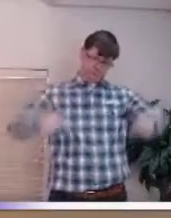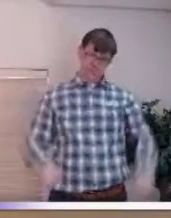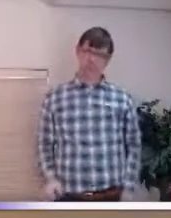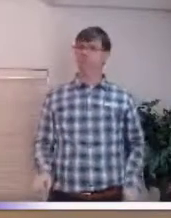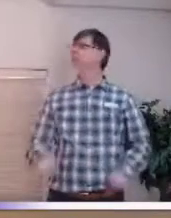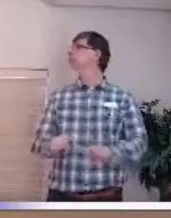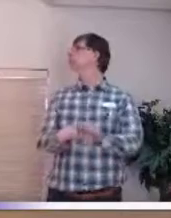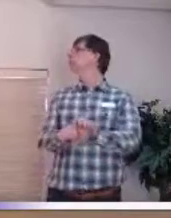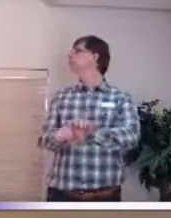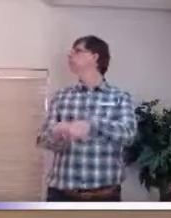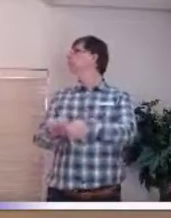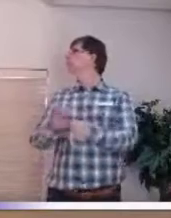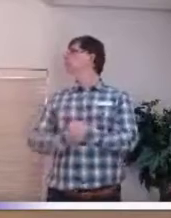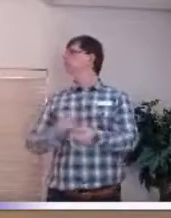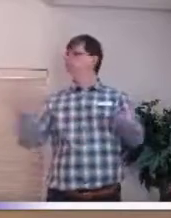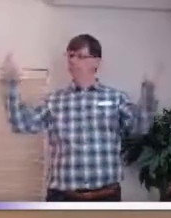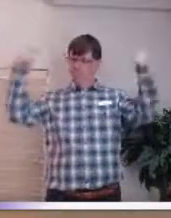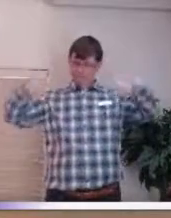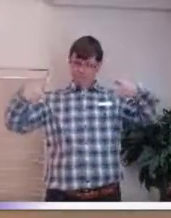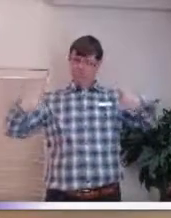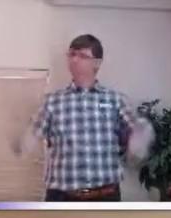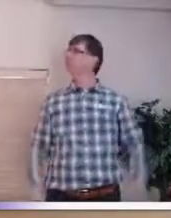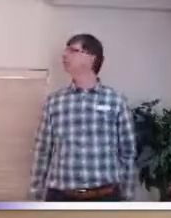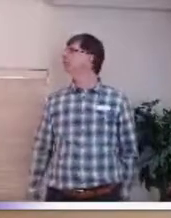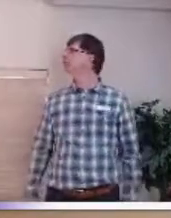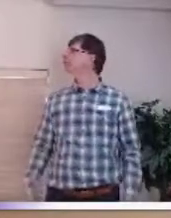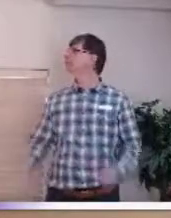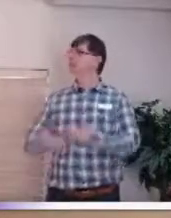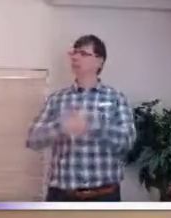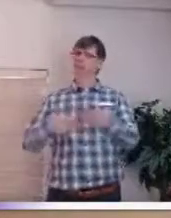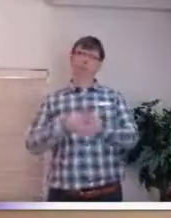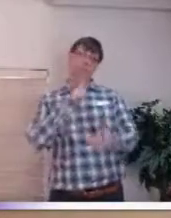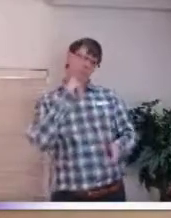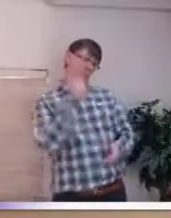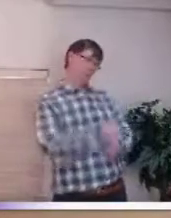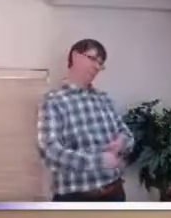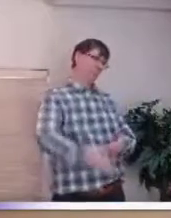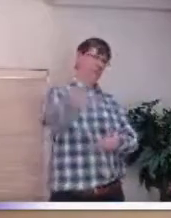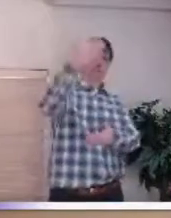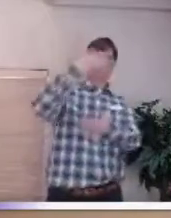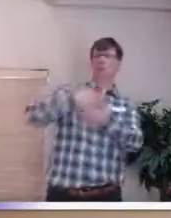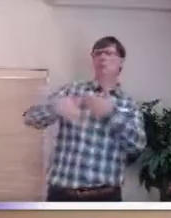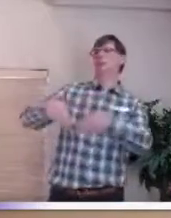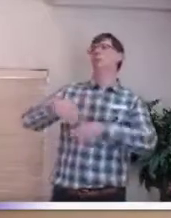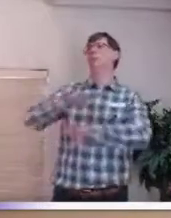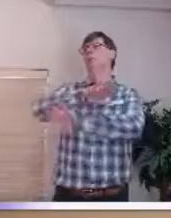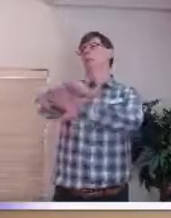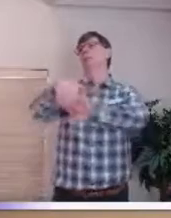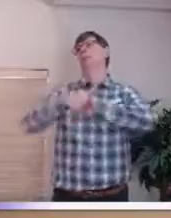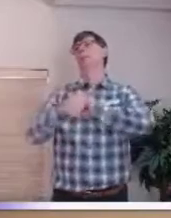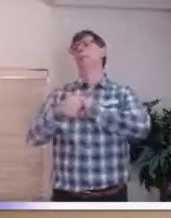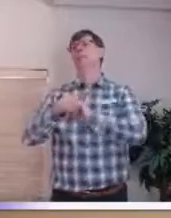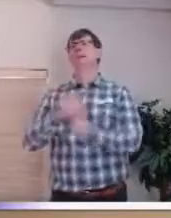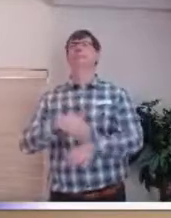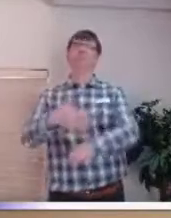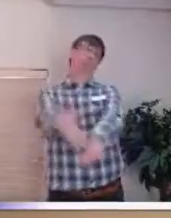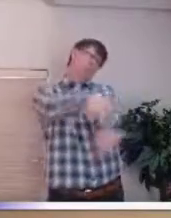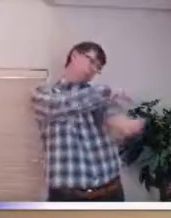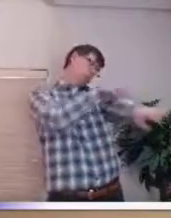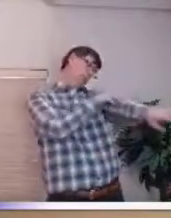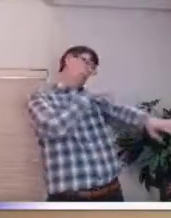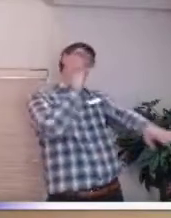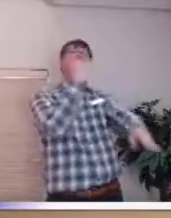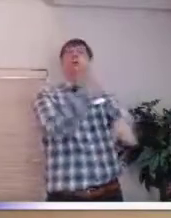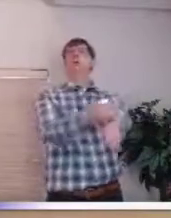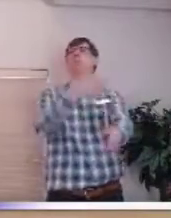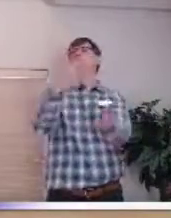So the next one, finding inner peace. That seems to be a lifelong project for many of